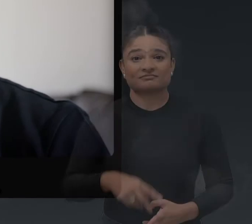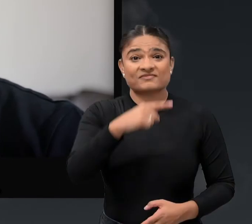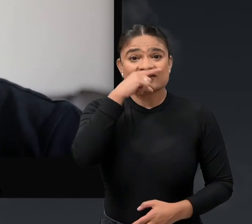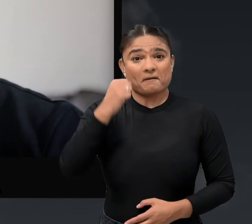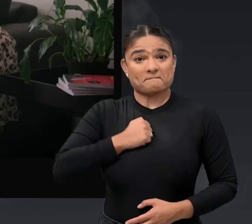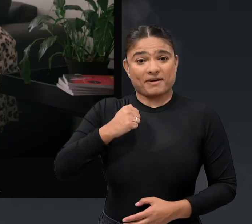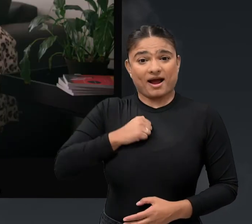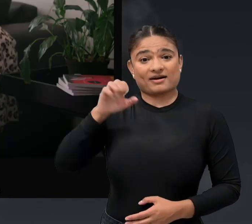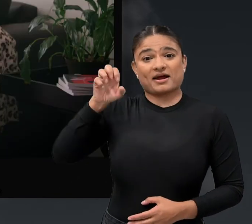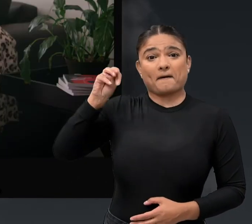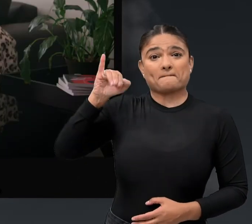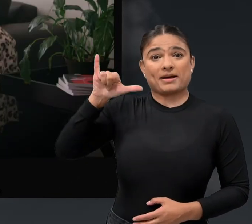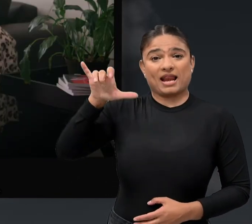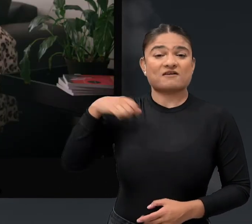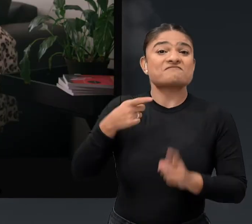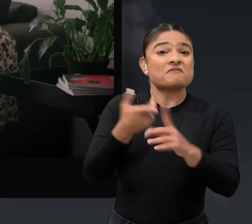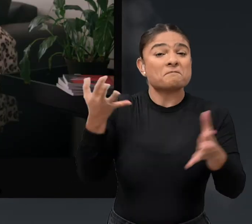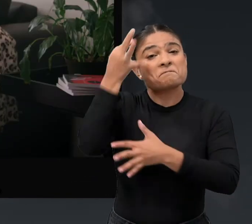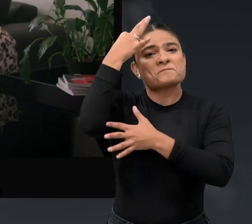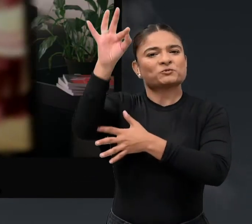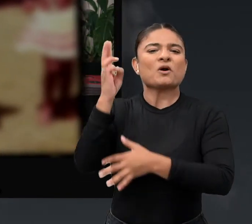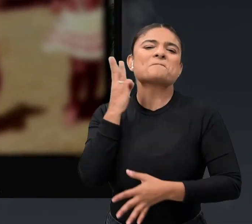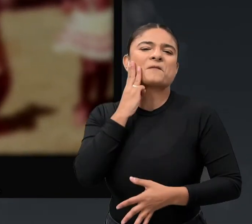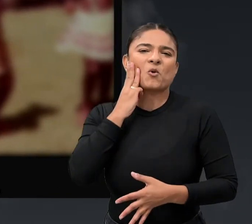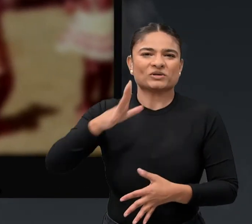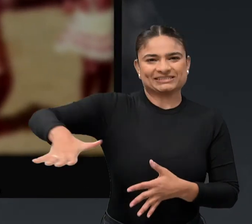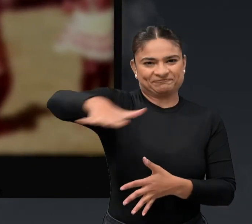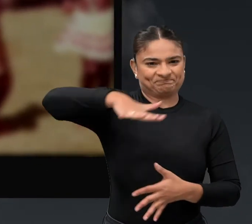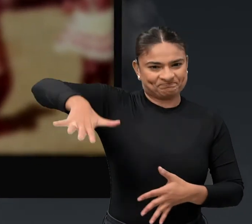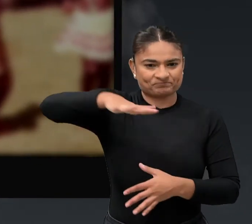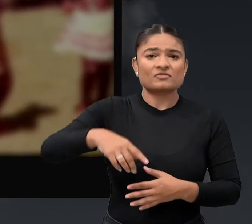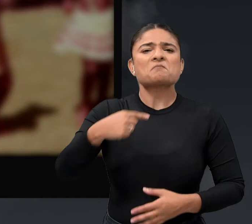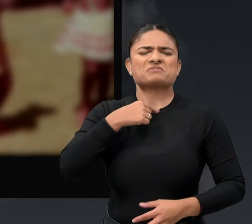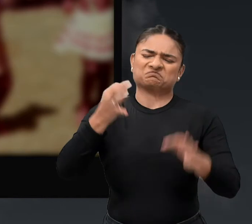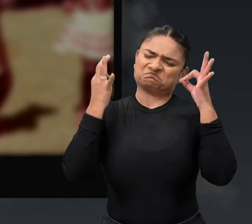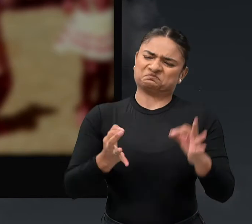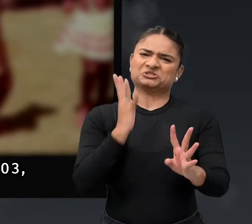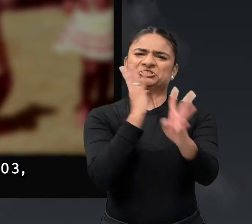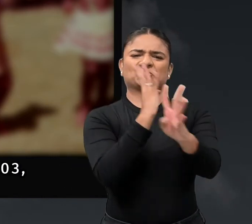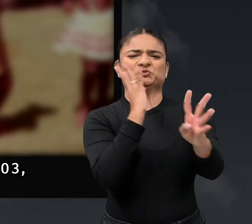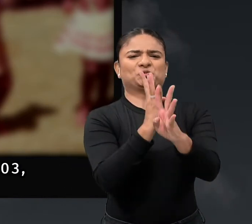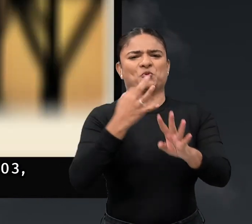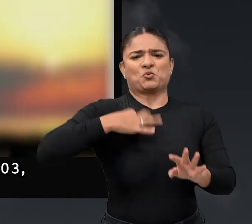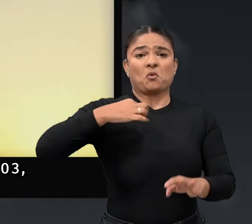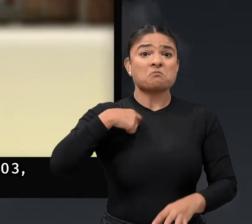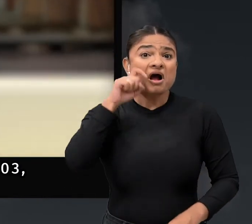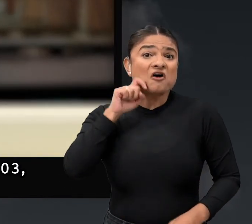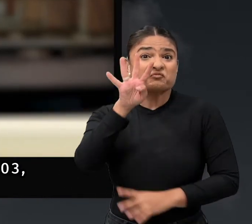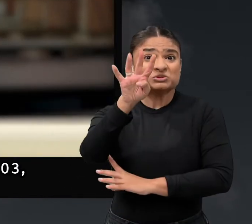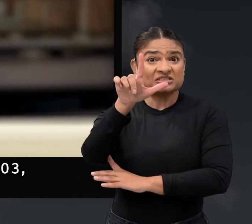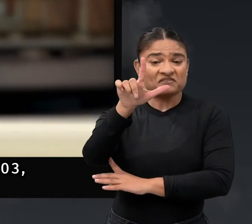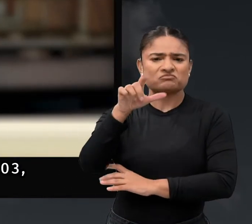My name is Emilie Olifant, originally from Pretoria, Mamelodi. I'm a township girl.